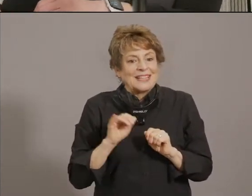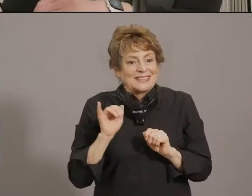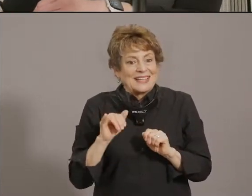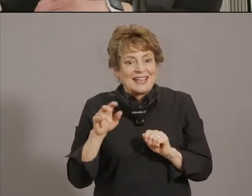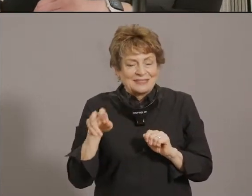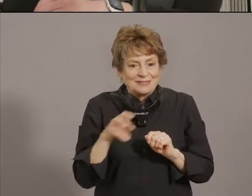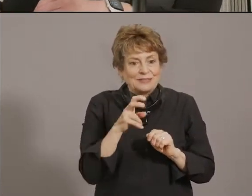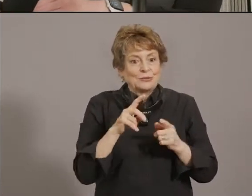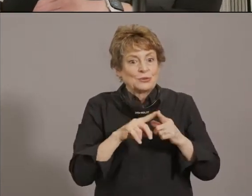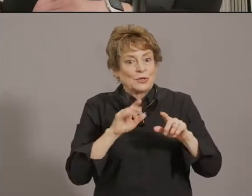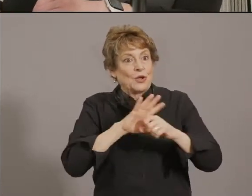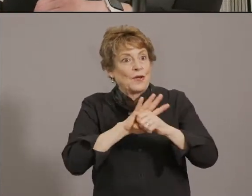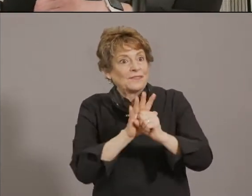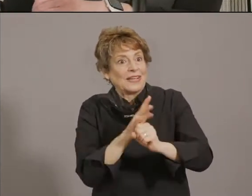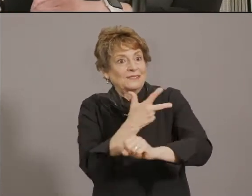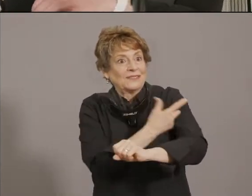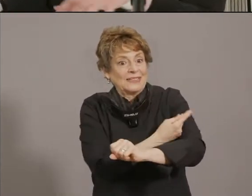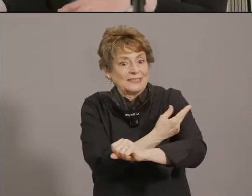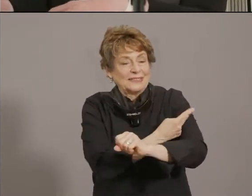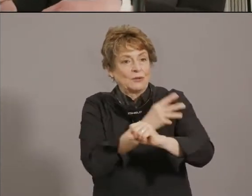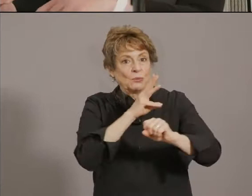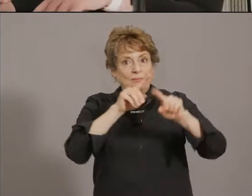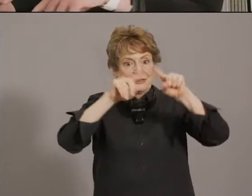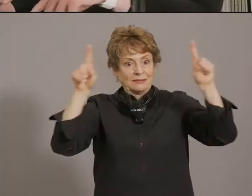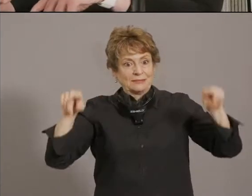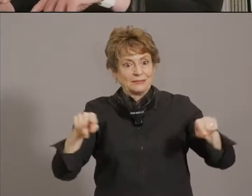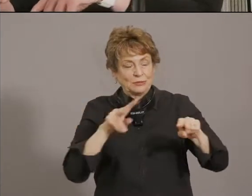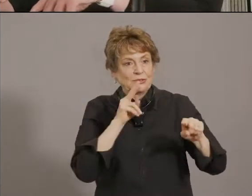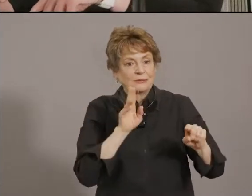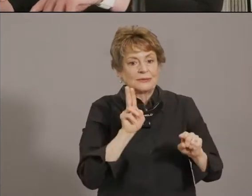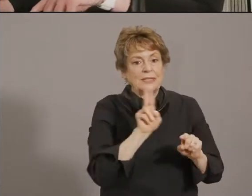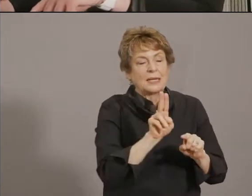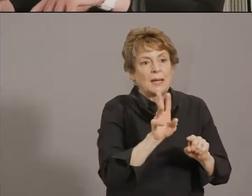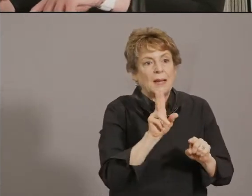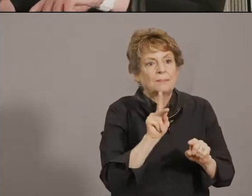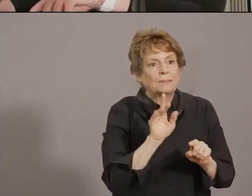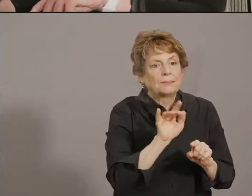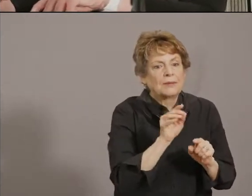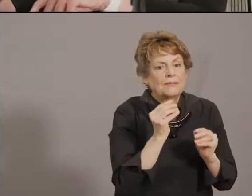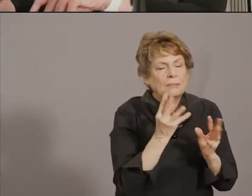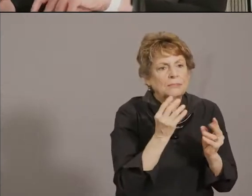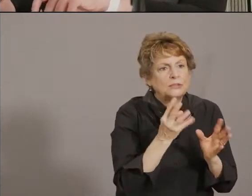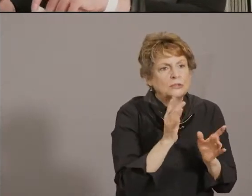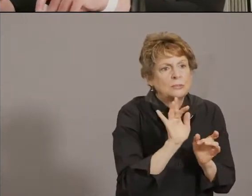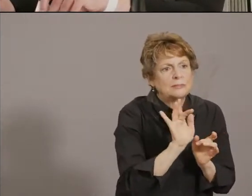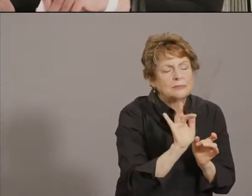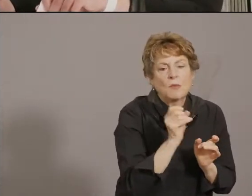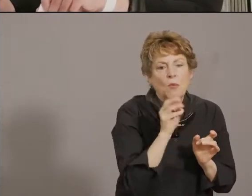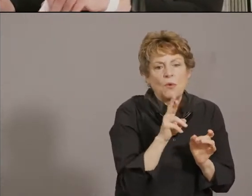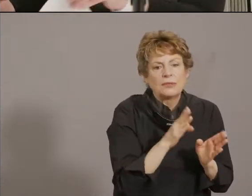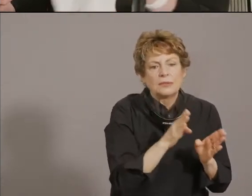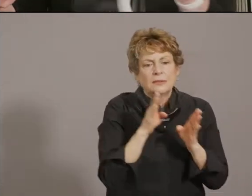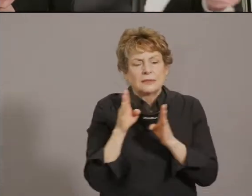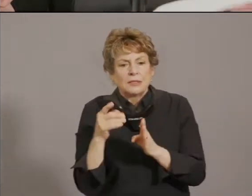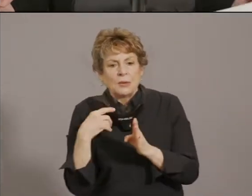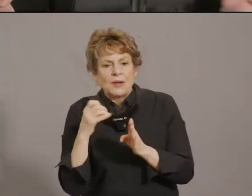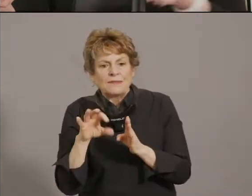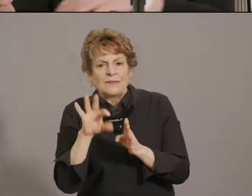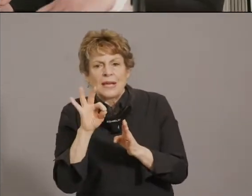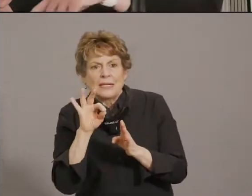either sign up to get additional information, or you can identify if there are any appointments